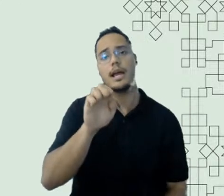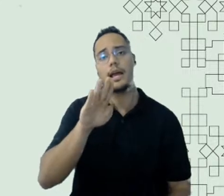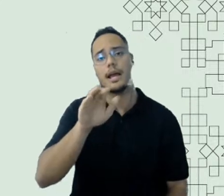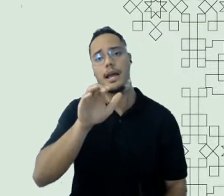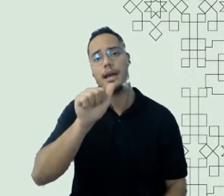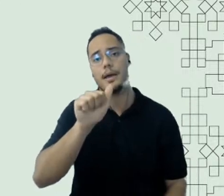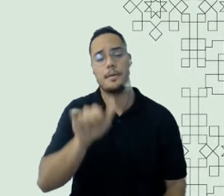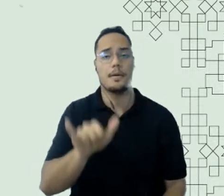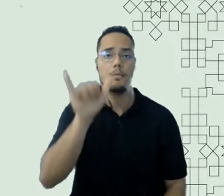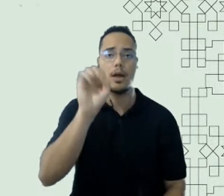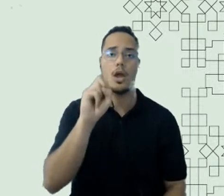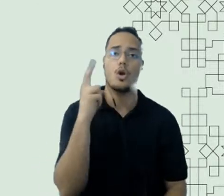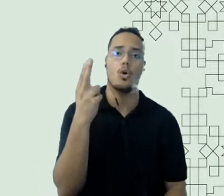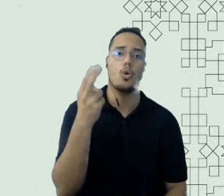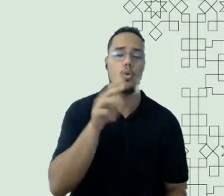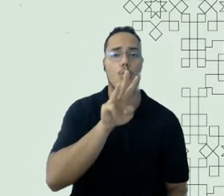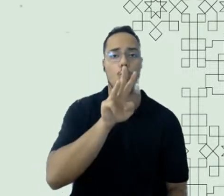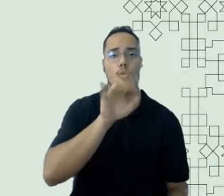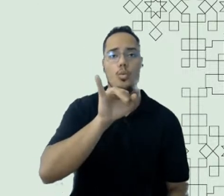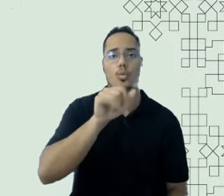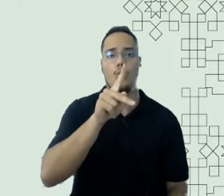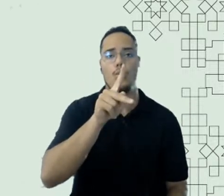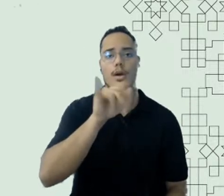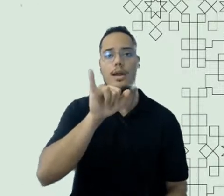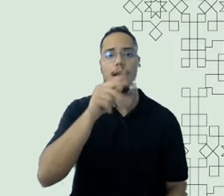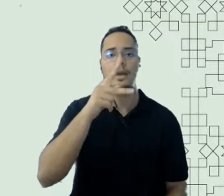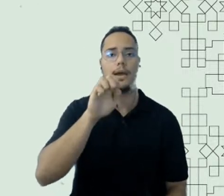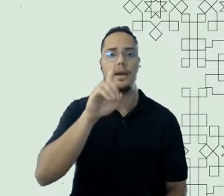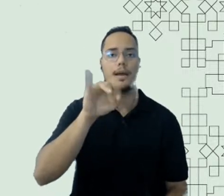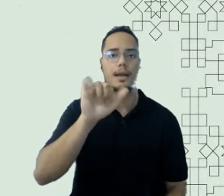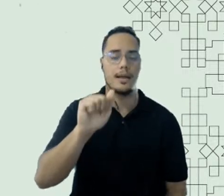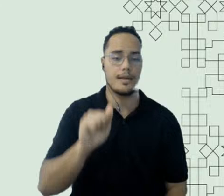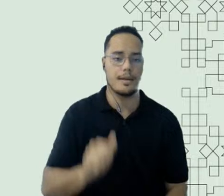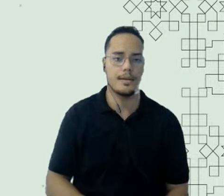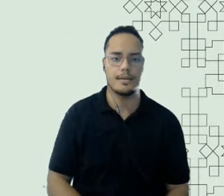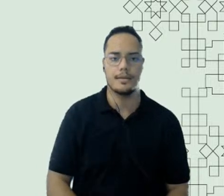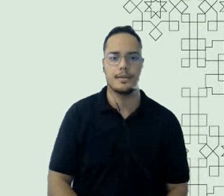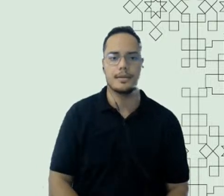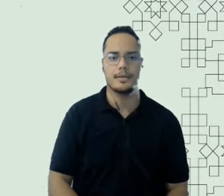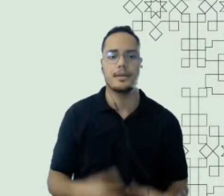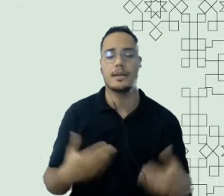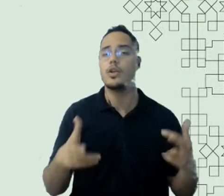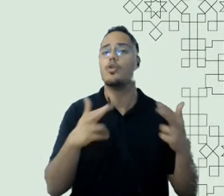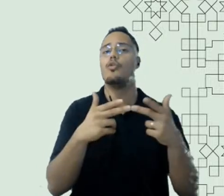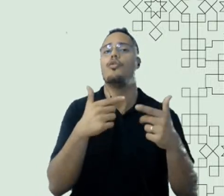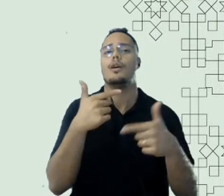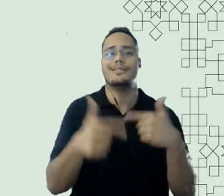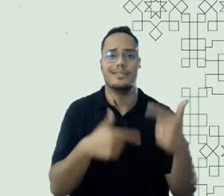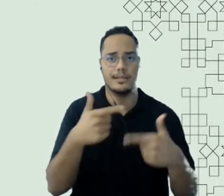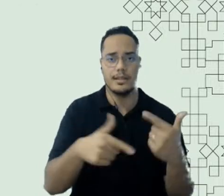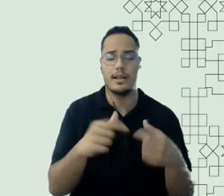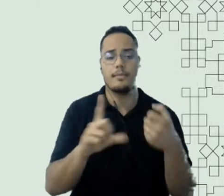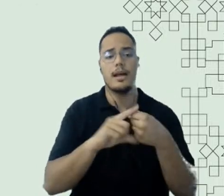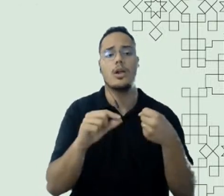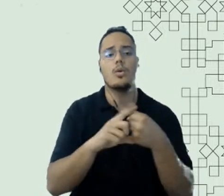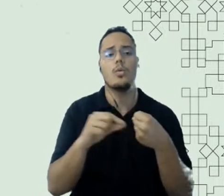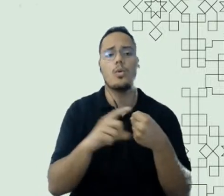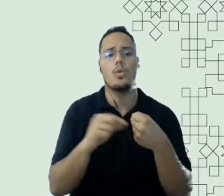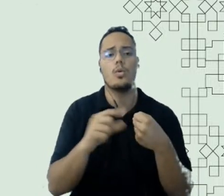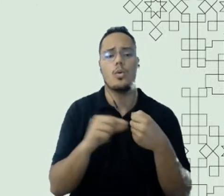place is the following. So actually, it's a twofold system, and it is important because most people